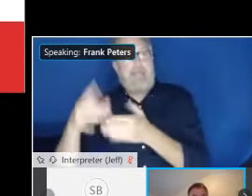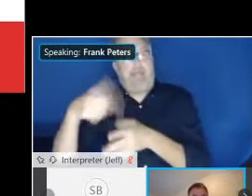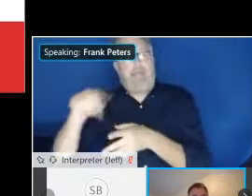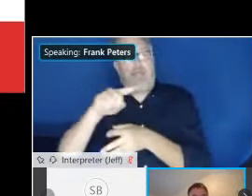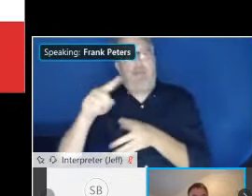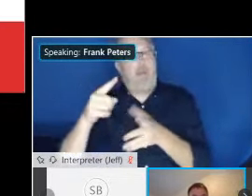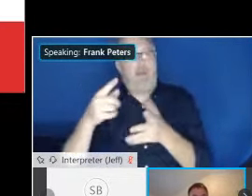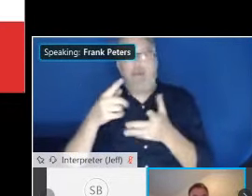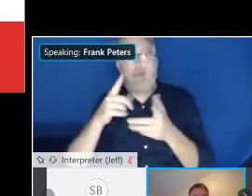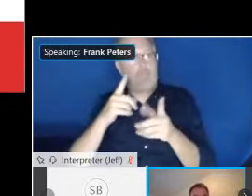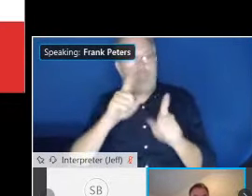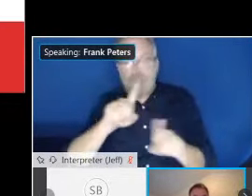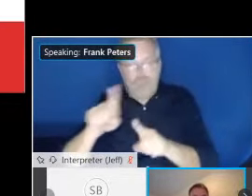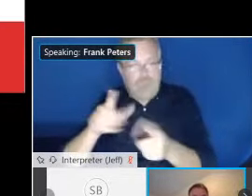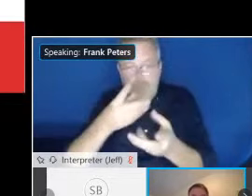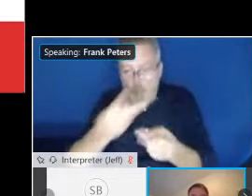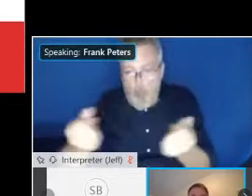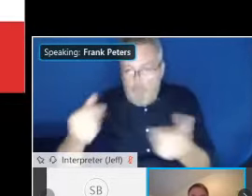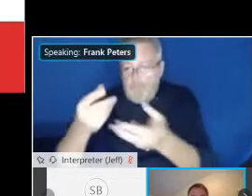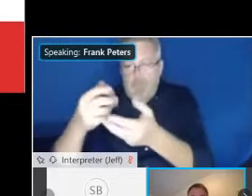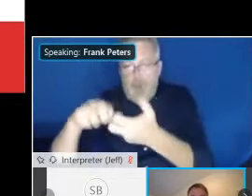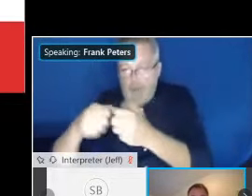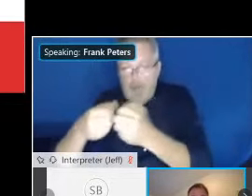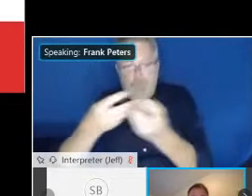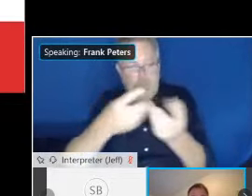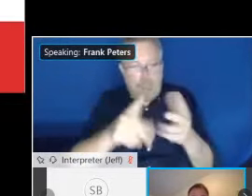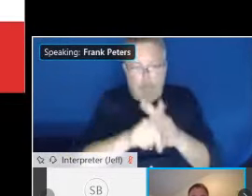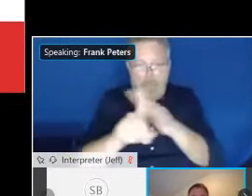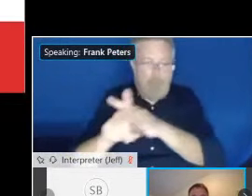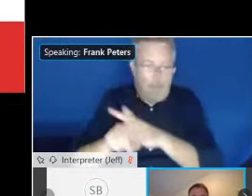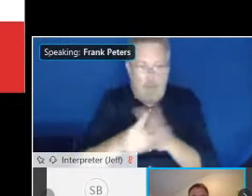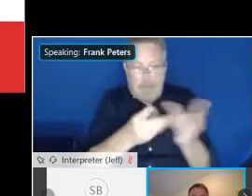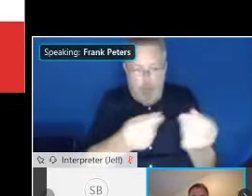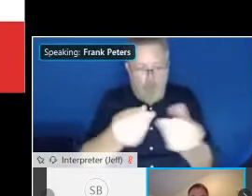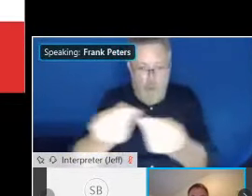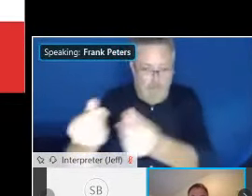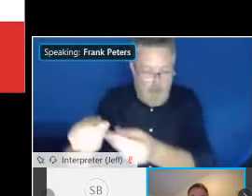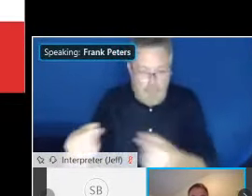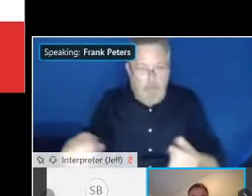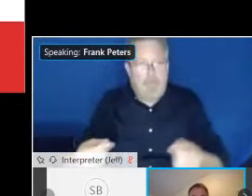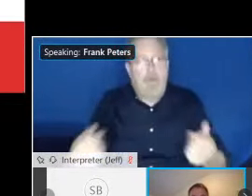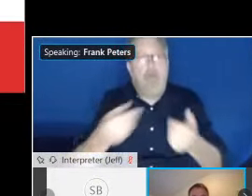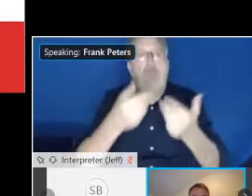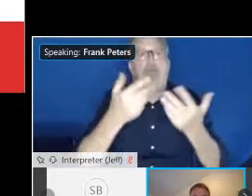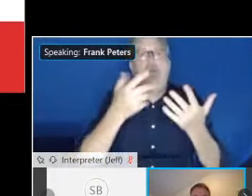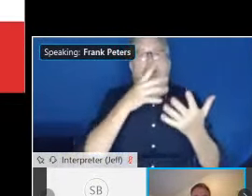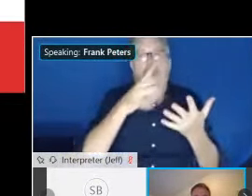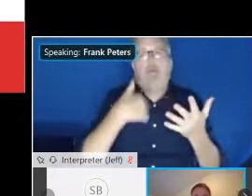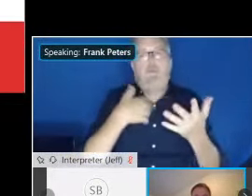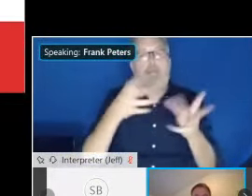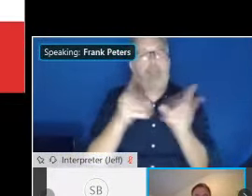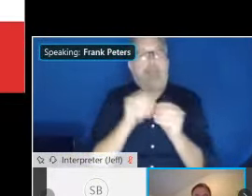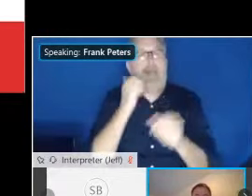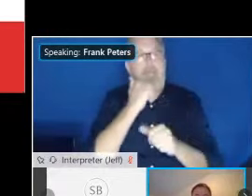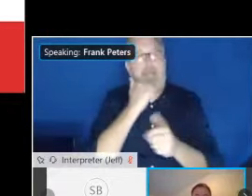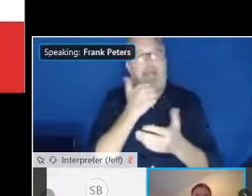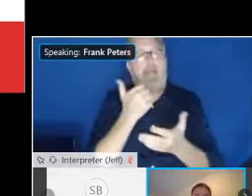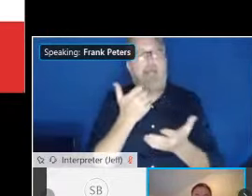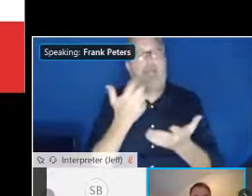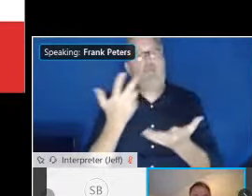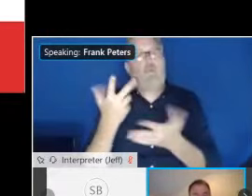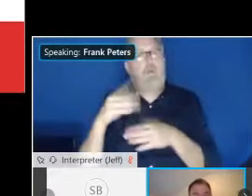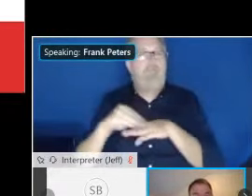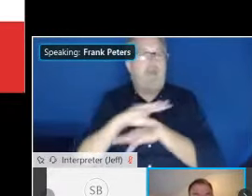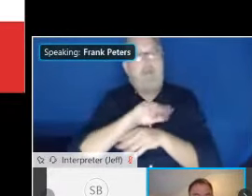front and solving lots of problems. And then we meet daily to discuss those and seeing how we can handle those.